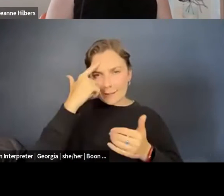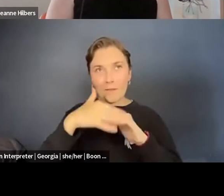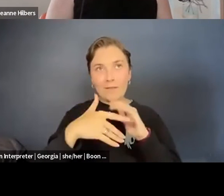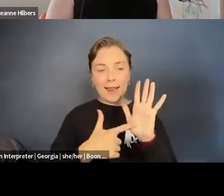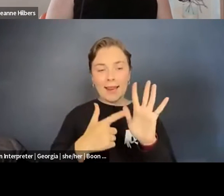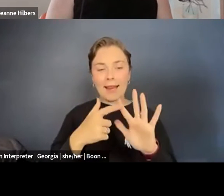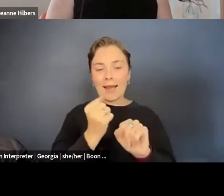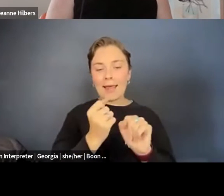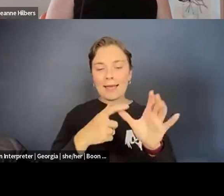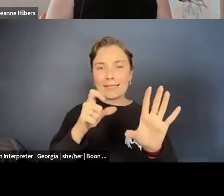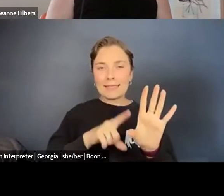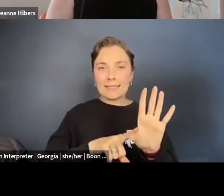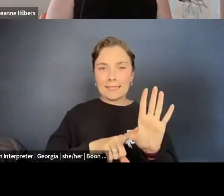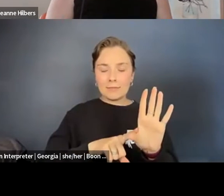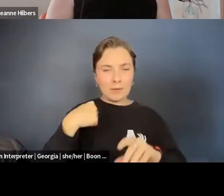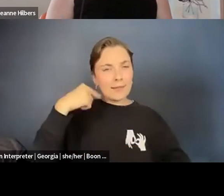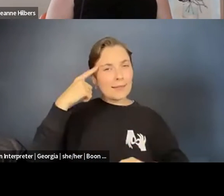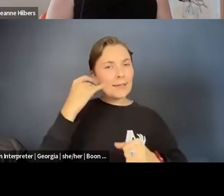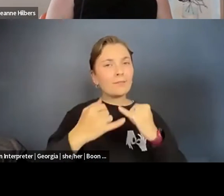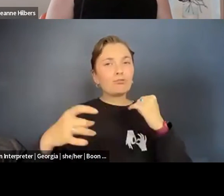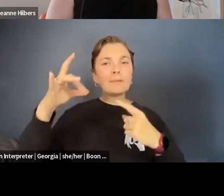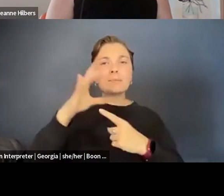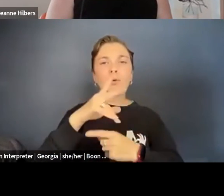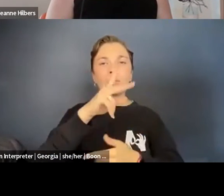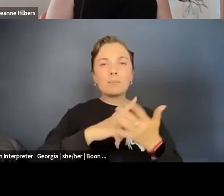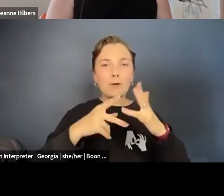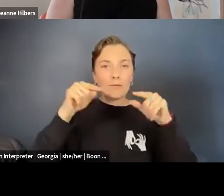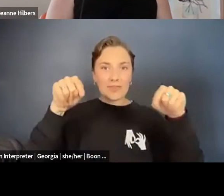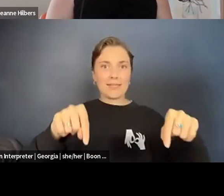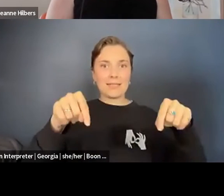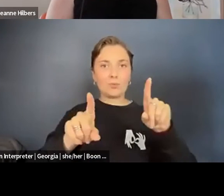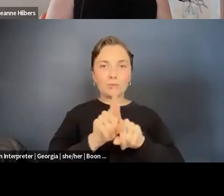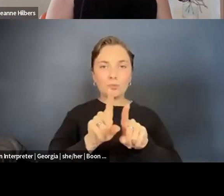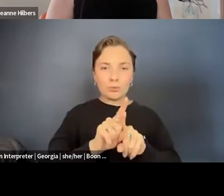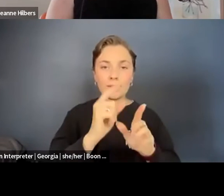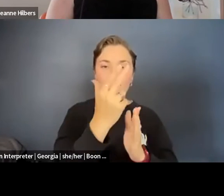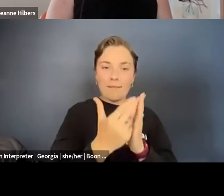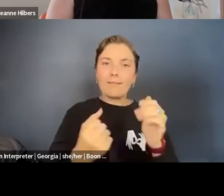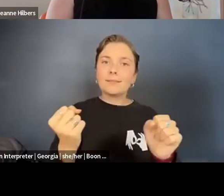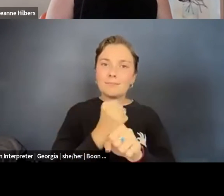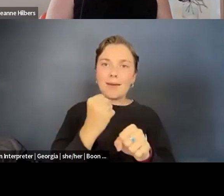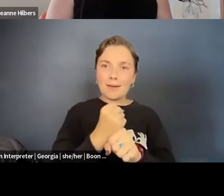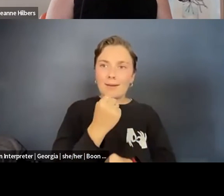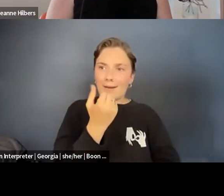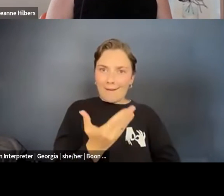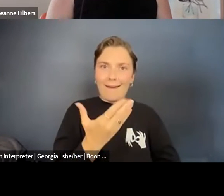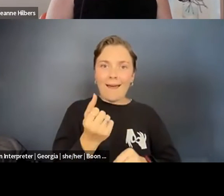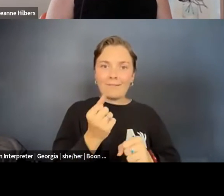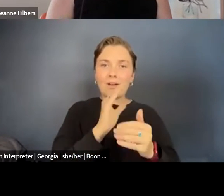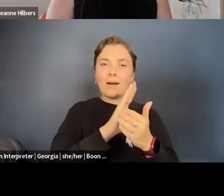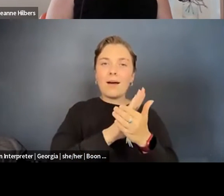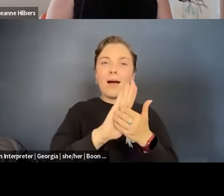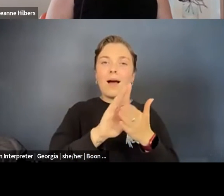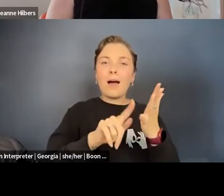legacy, I think is a very important part of all of this as well, that art making does leave a husk of